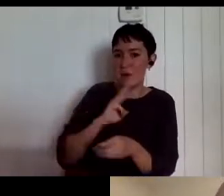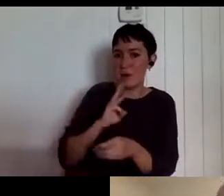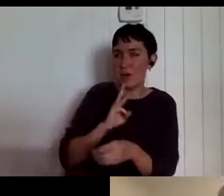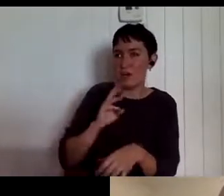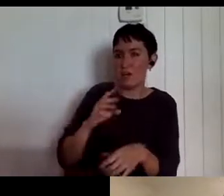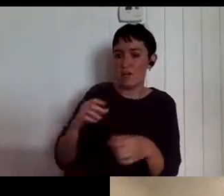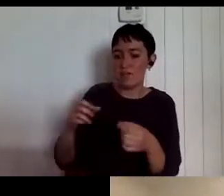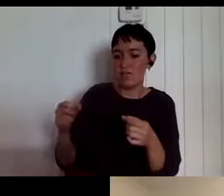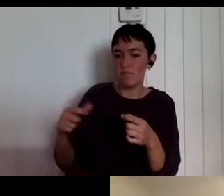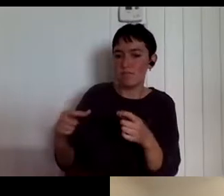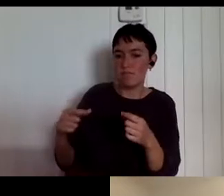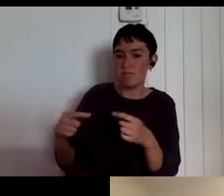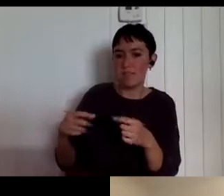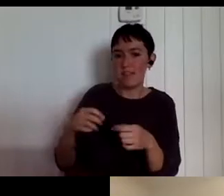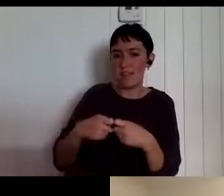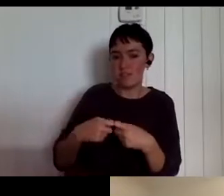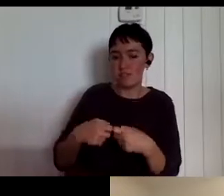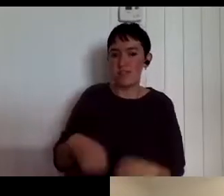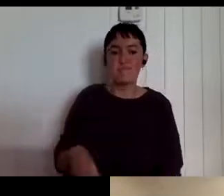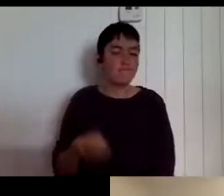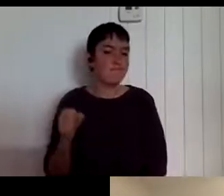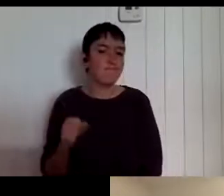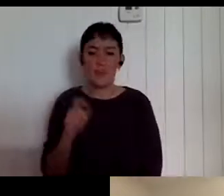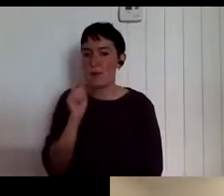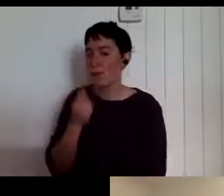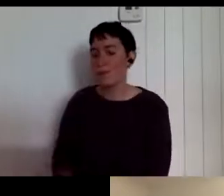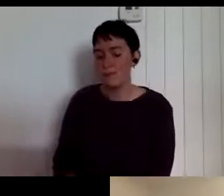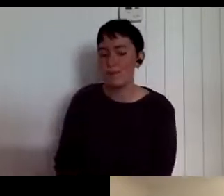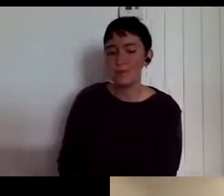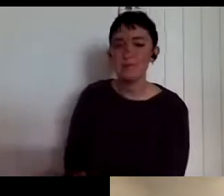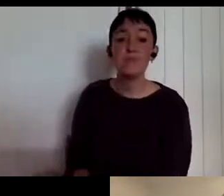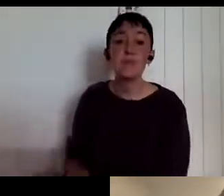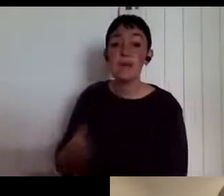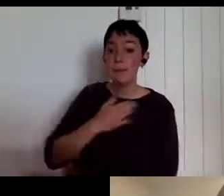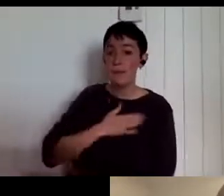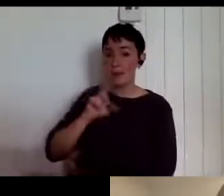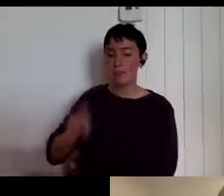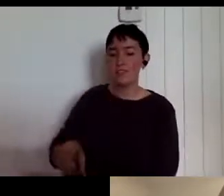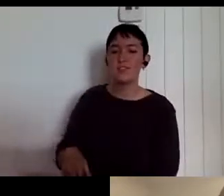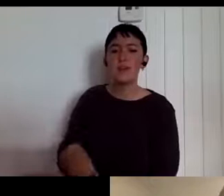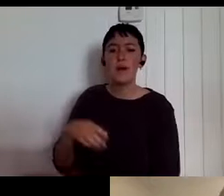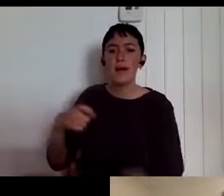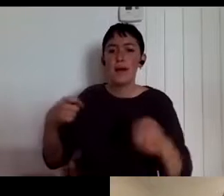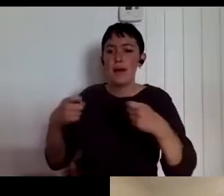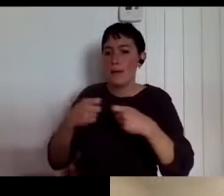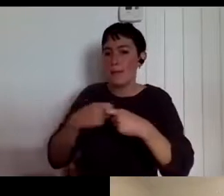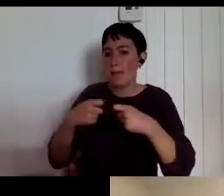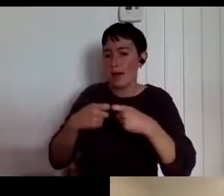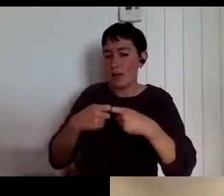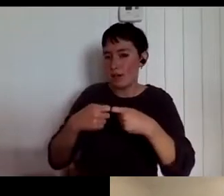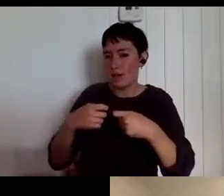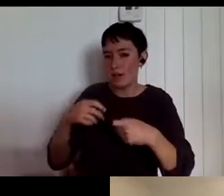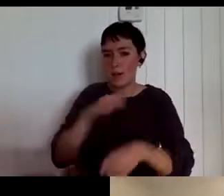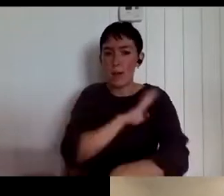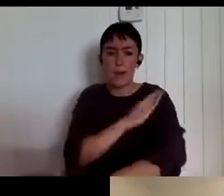cool. All right, my question is power grids. How big are